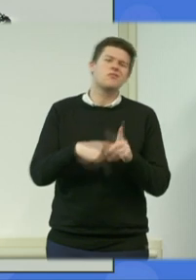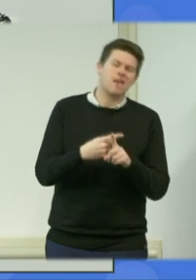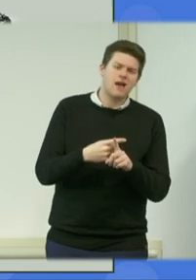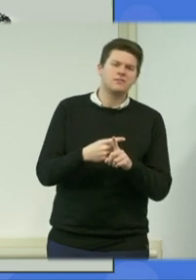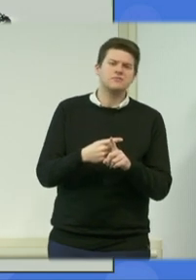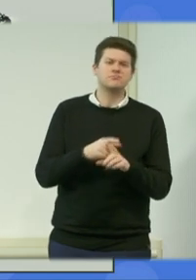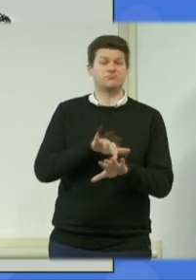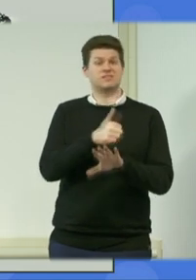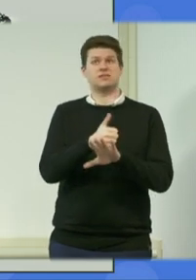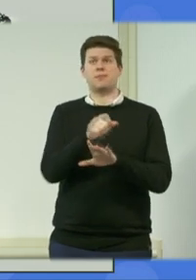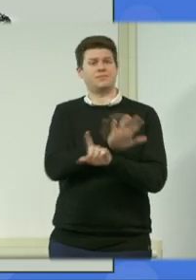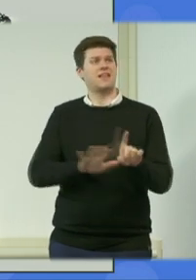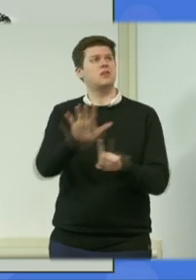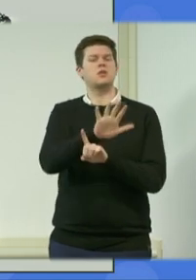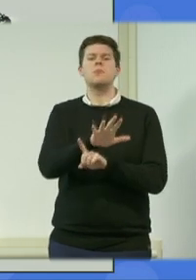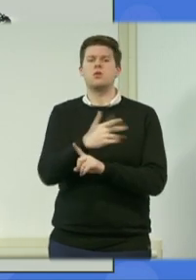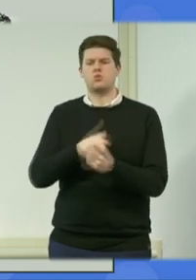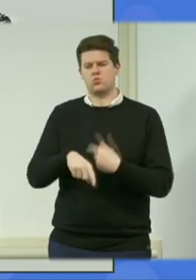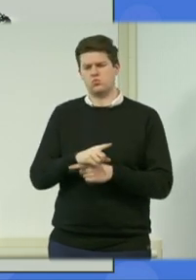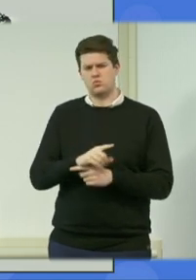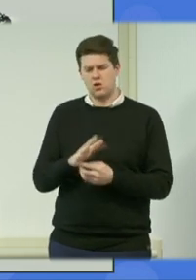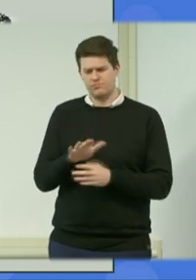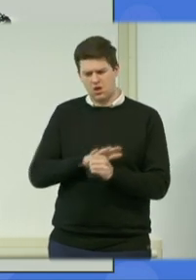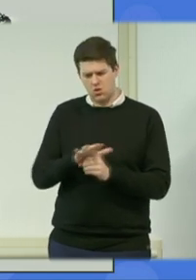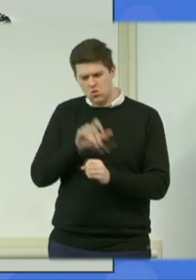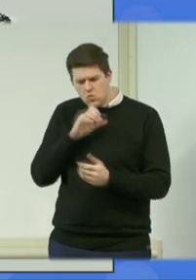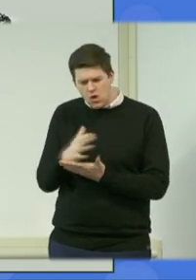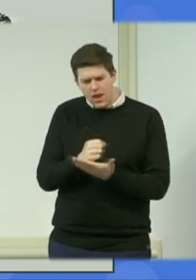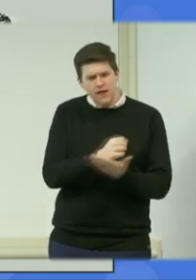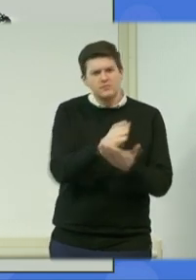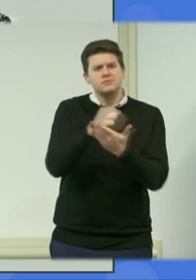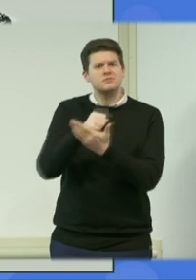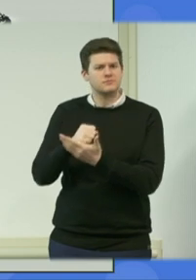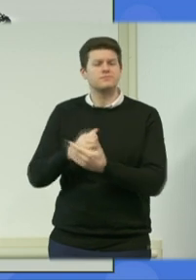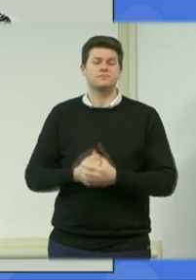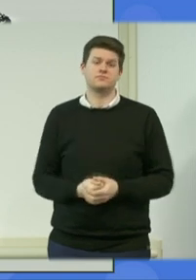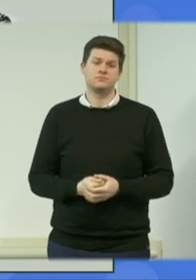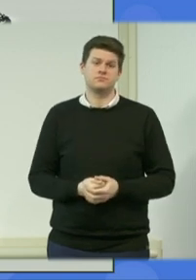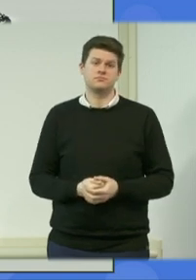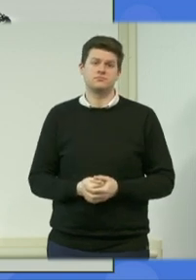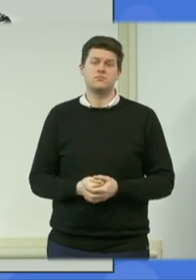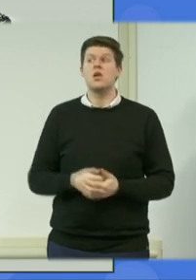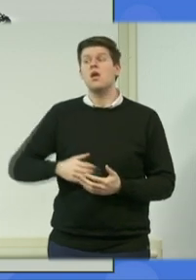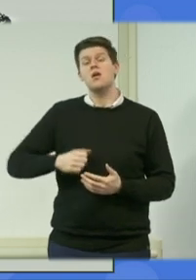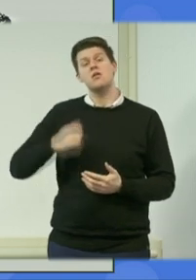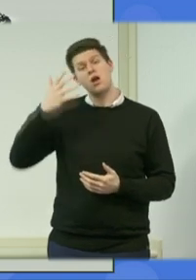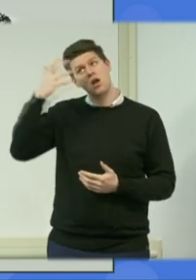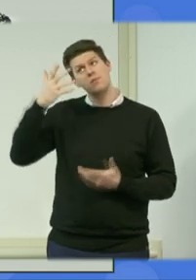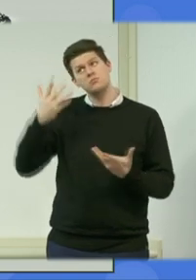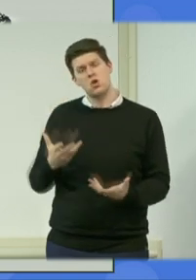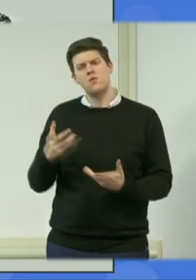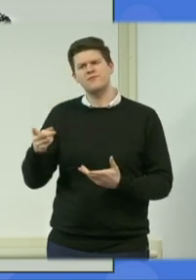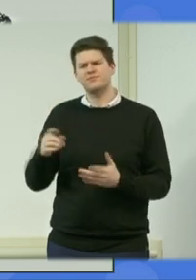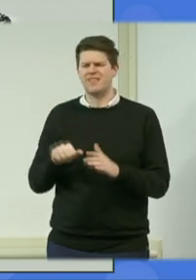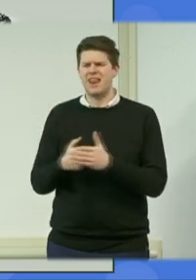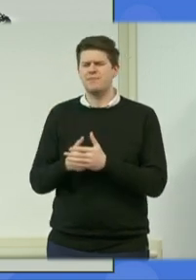That accounts for about £3 billion. And then the government also now has relatively limited borrowing powers.